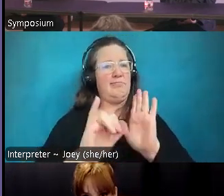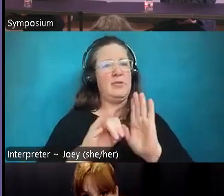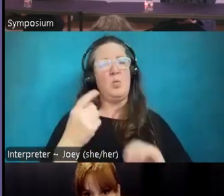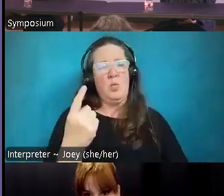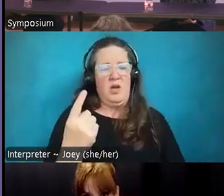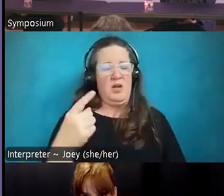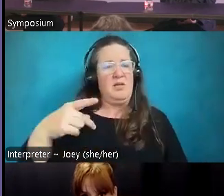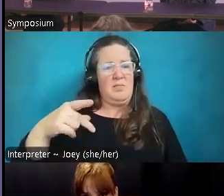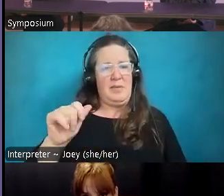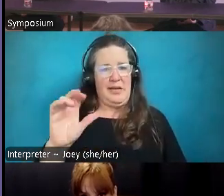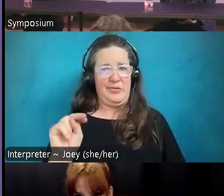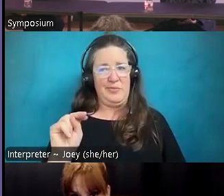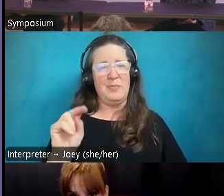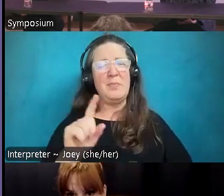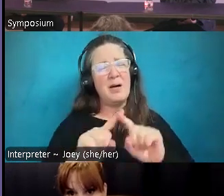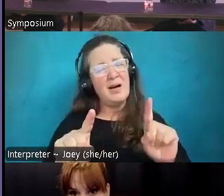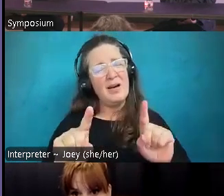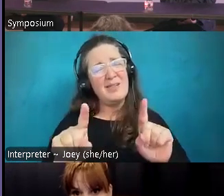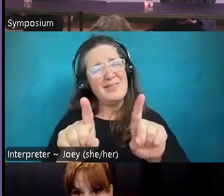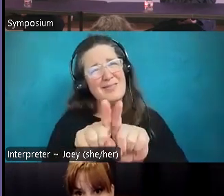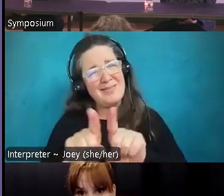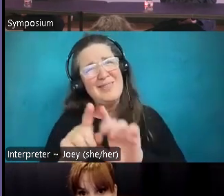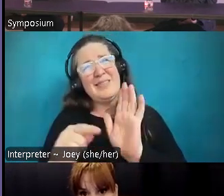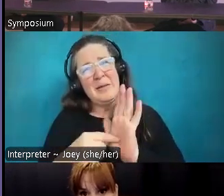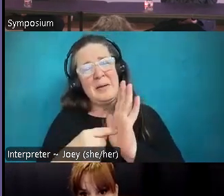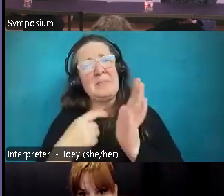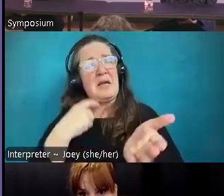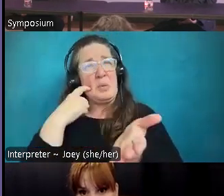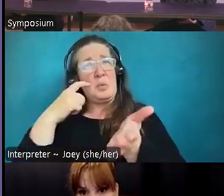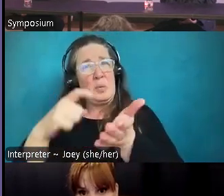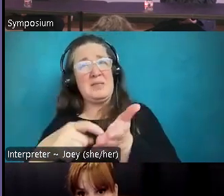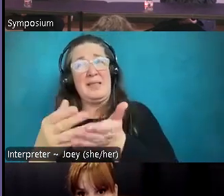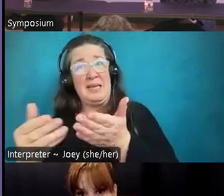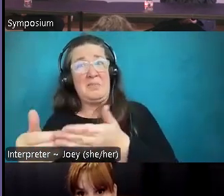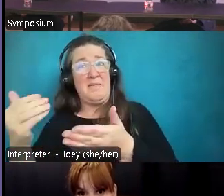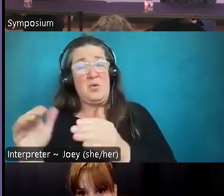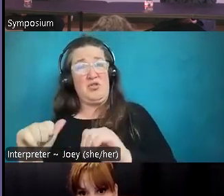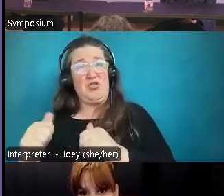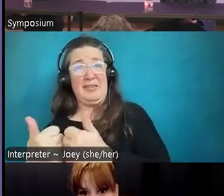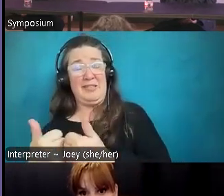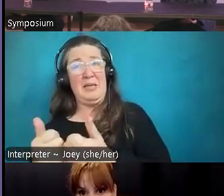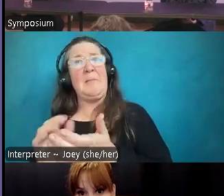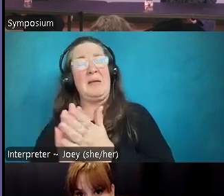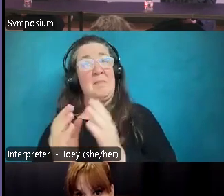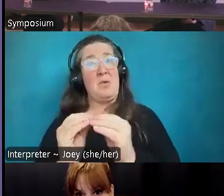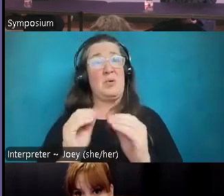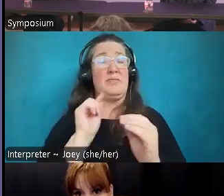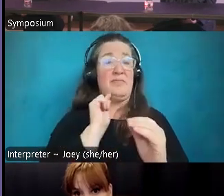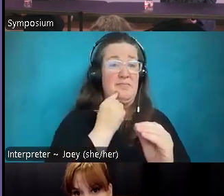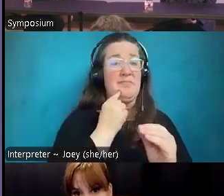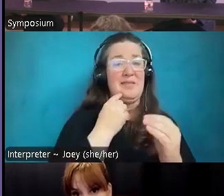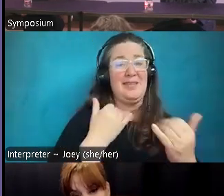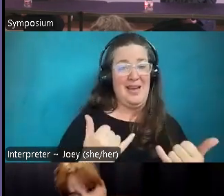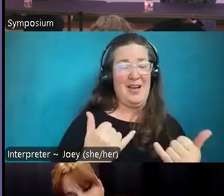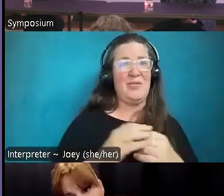what I'll see is things that were challenging before have become more accentuated now than before. So, you know, maybe attention,